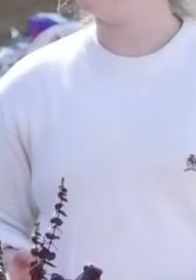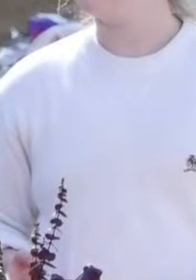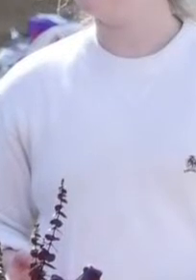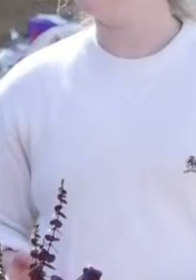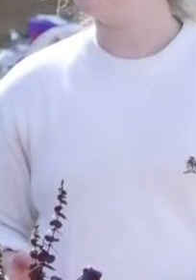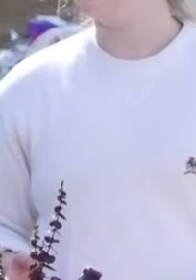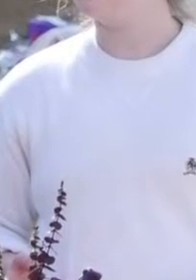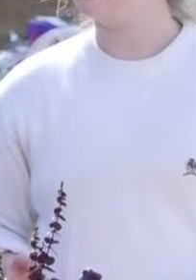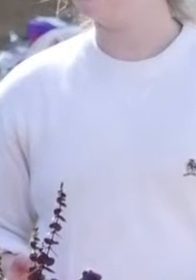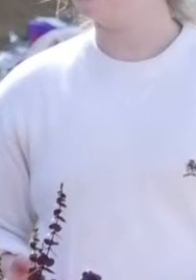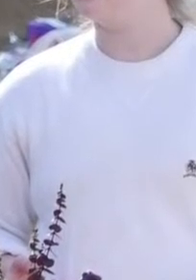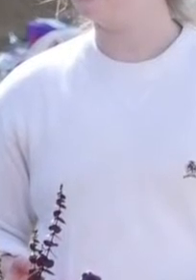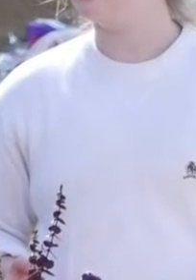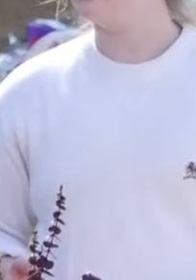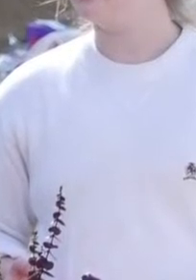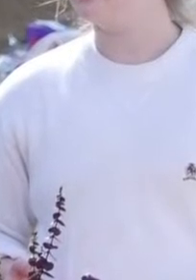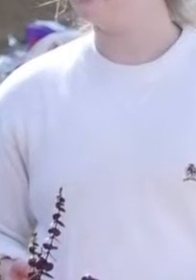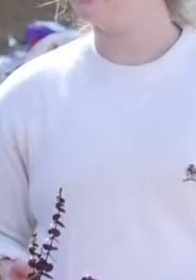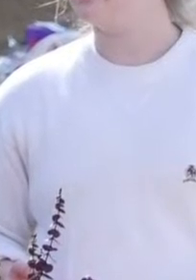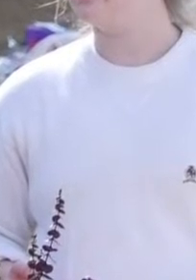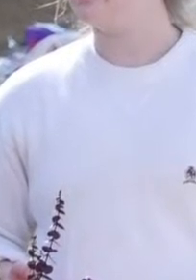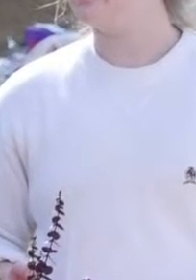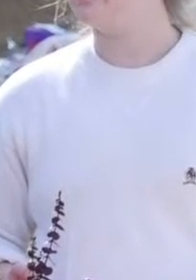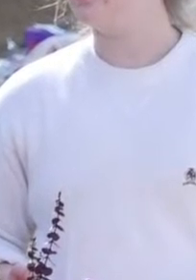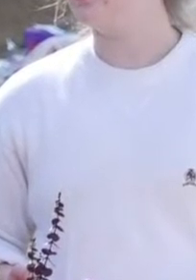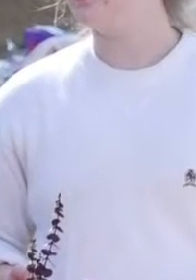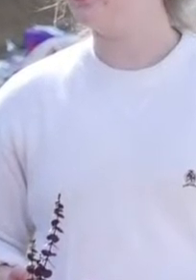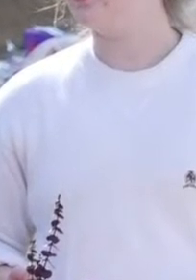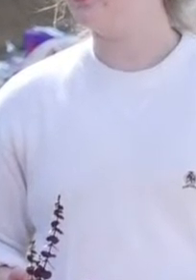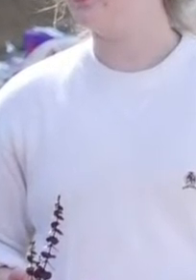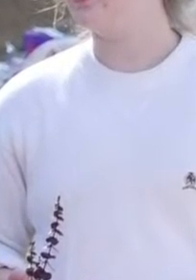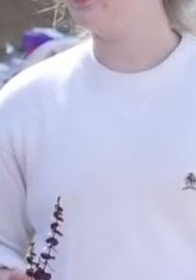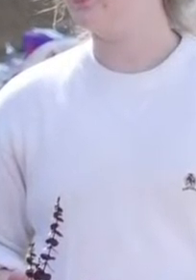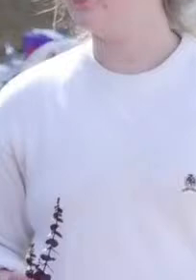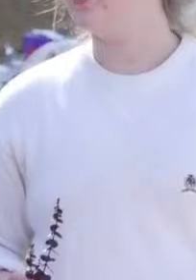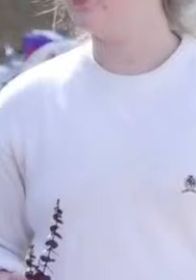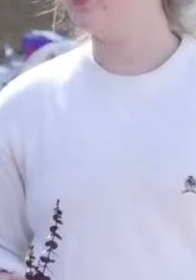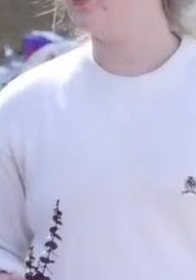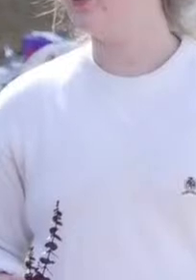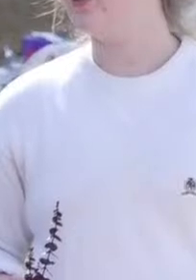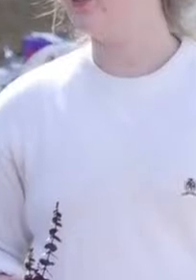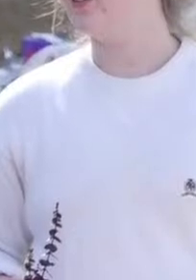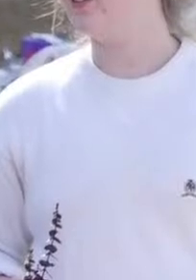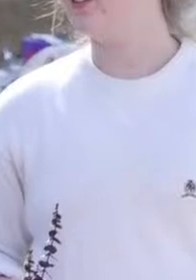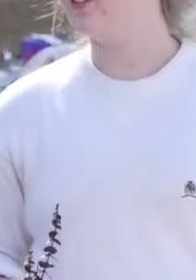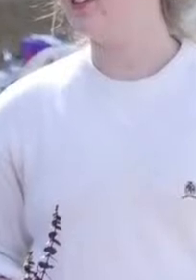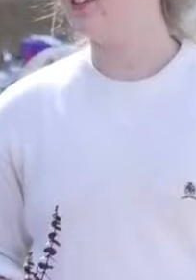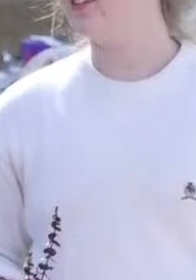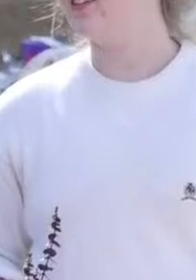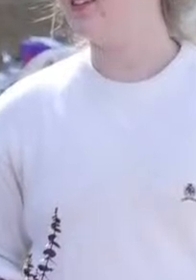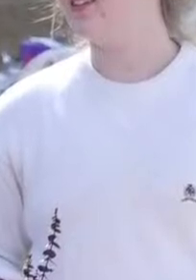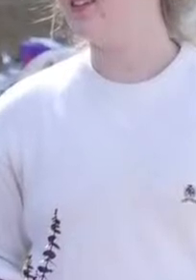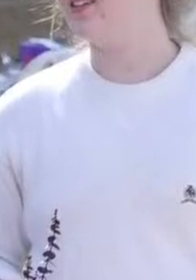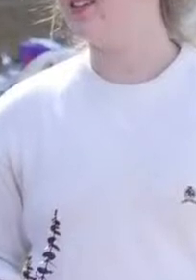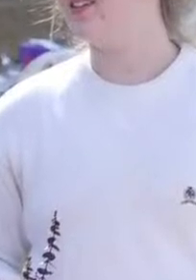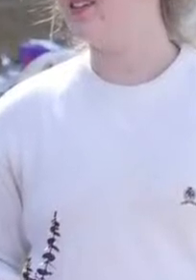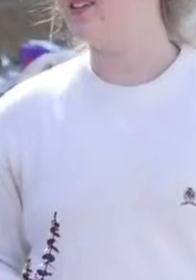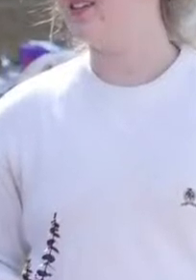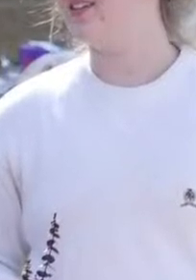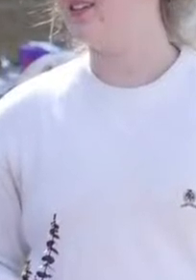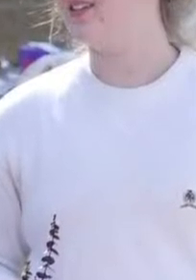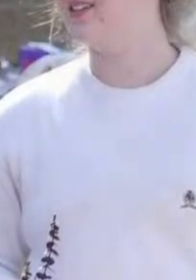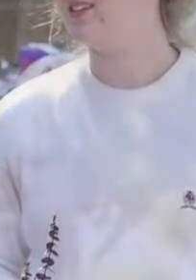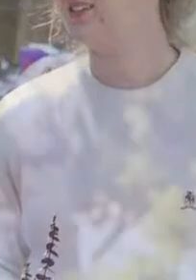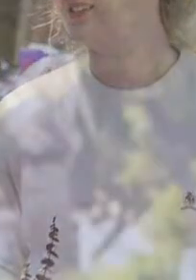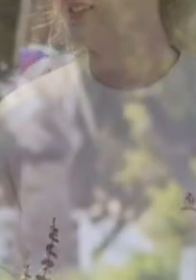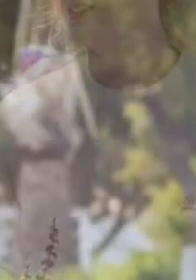Get on your knees in the fire. You can leave it all